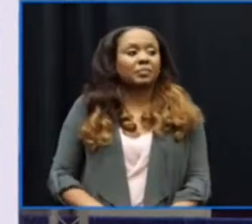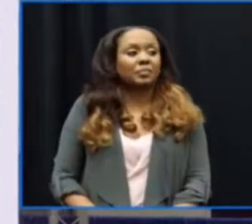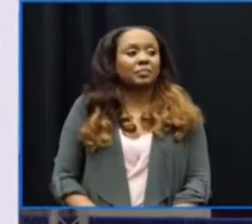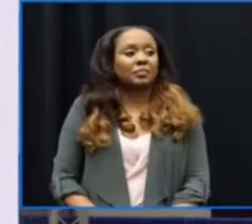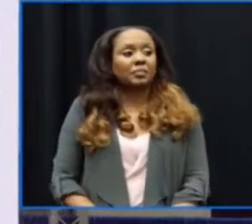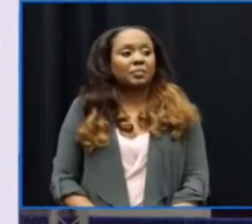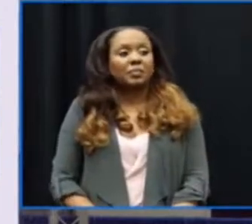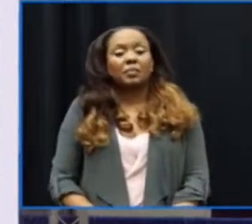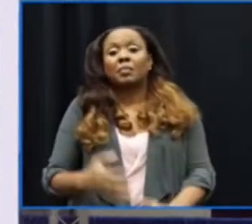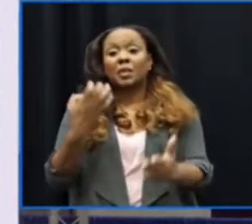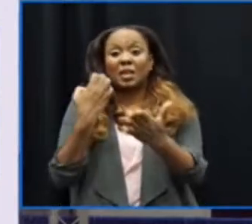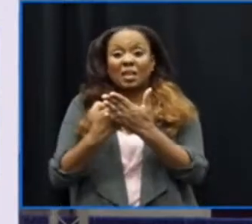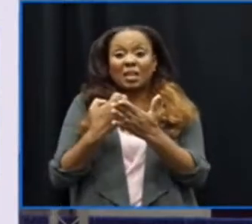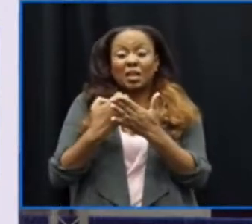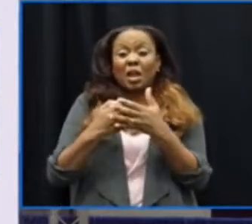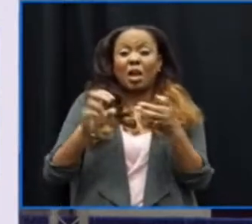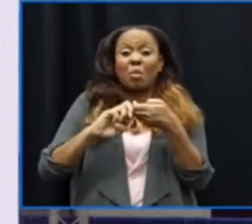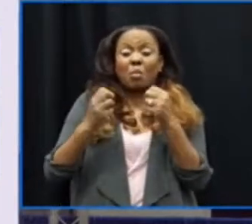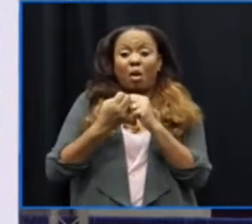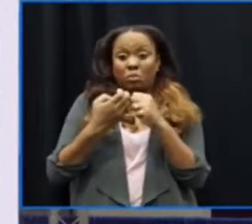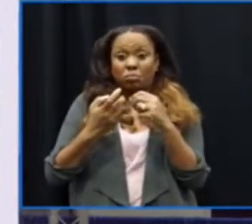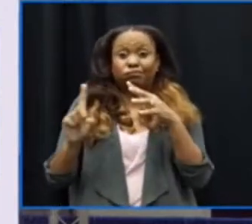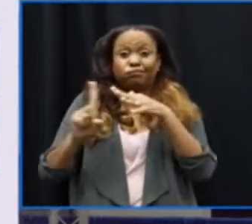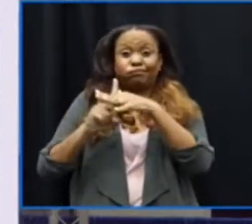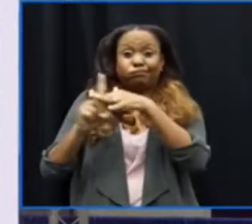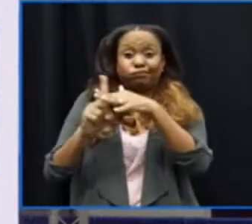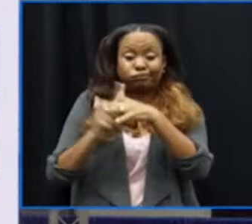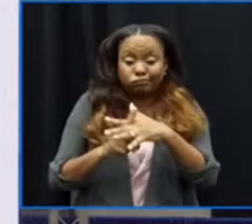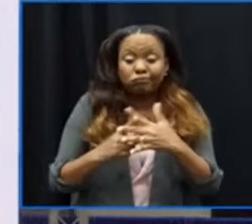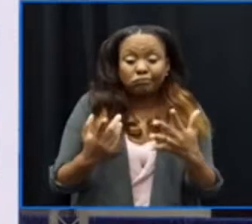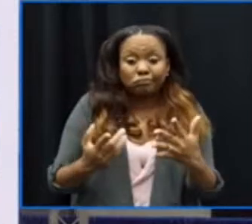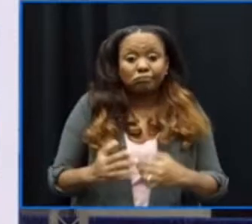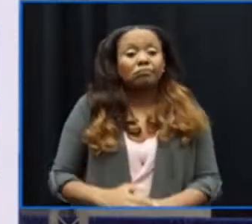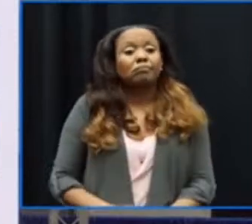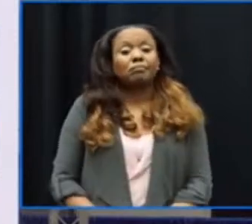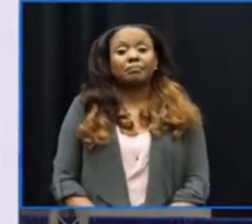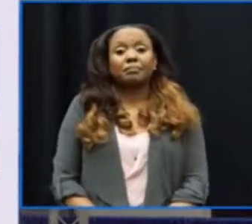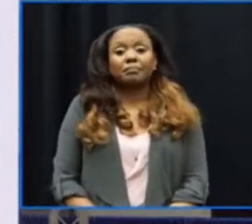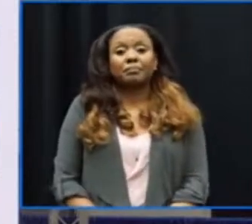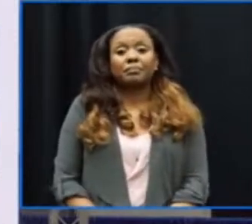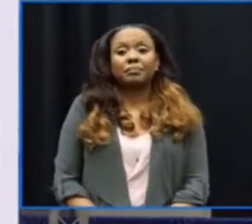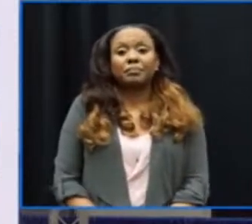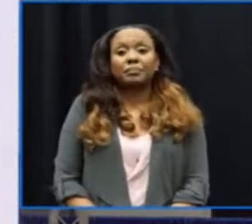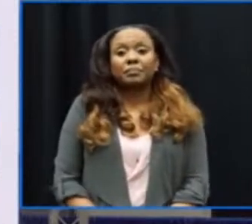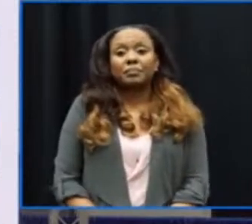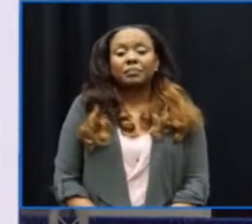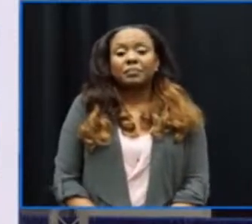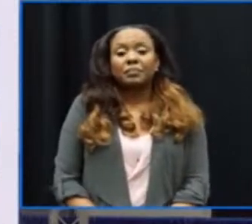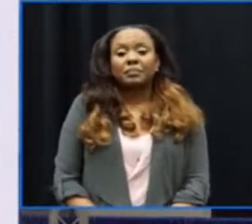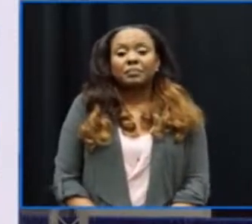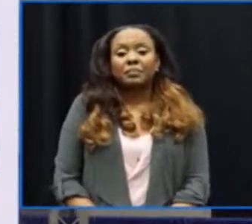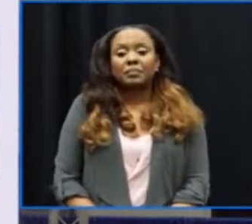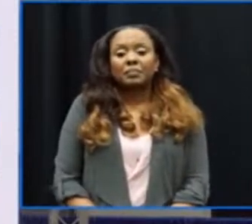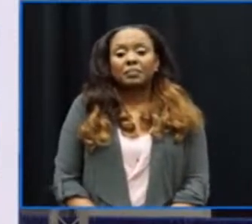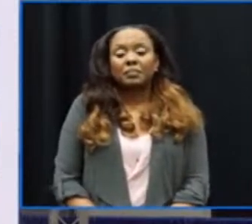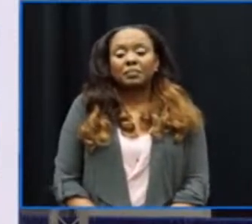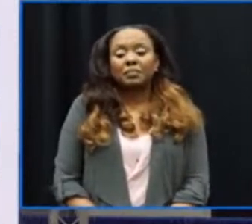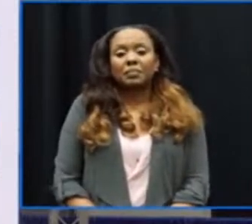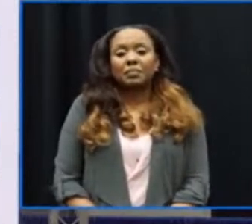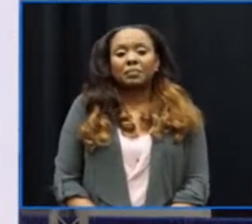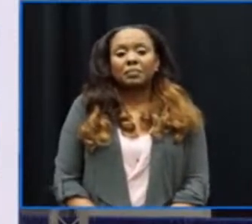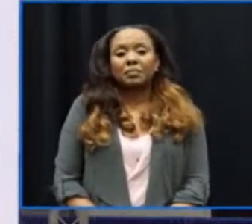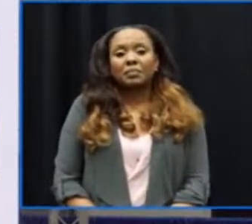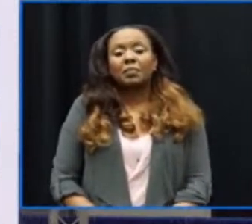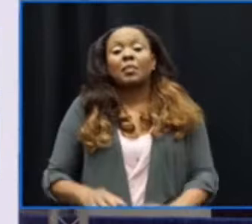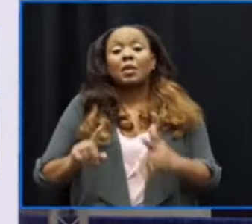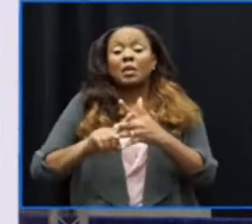cycles have not been good to the NIS, not been good to Barbados. And what we have, first of all, is the population is now declining. So starting